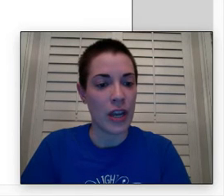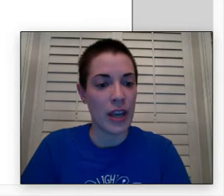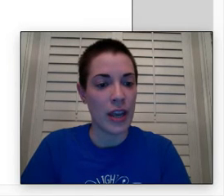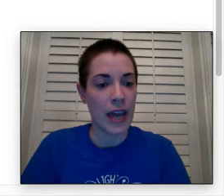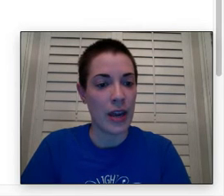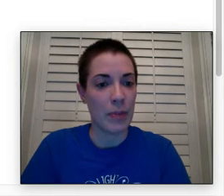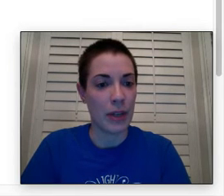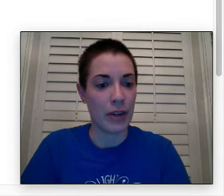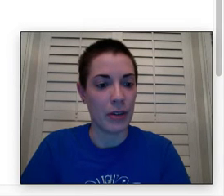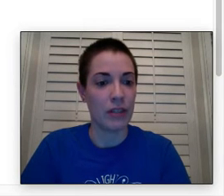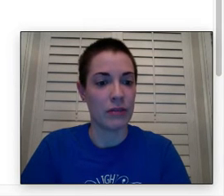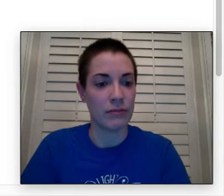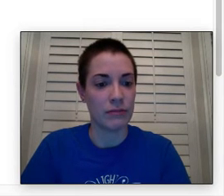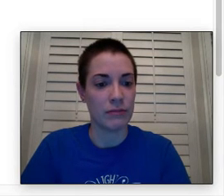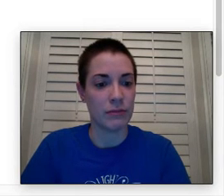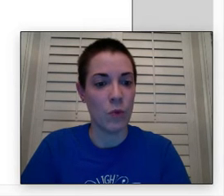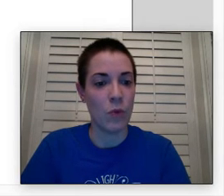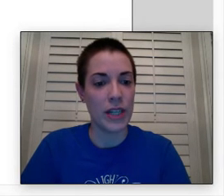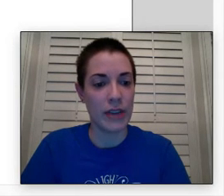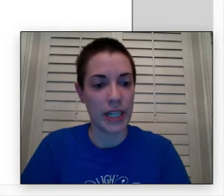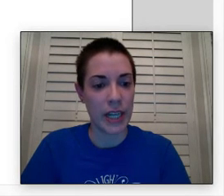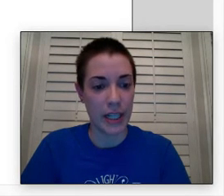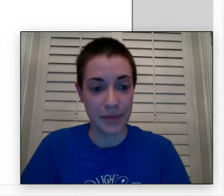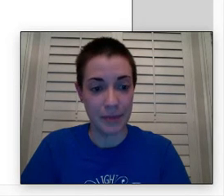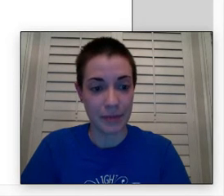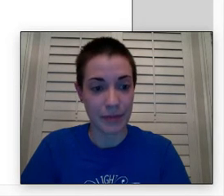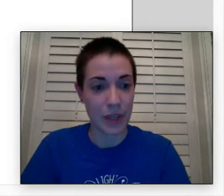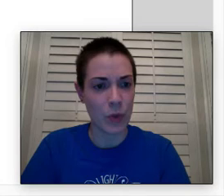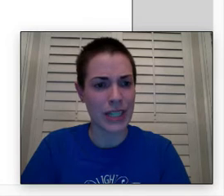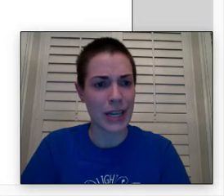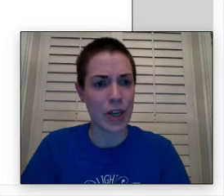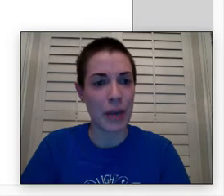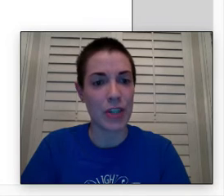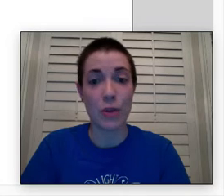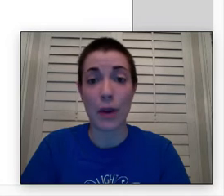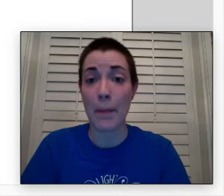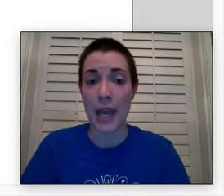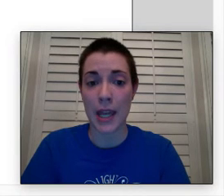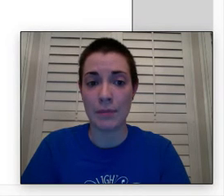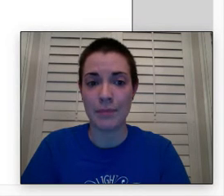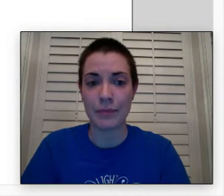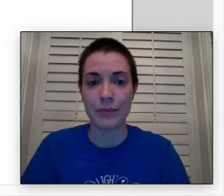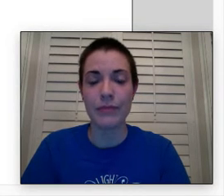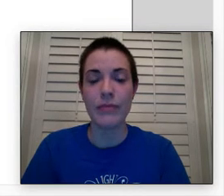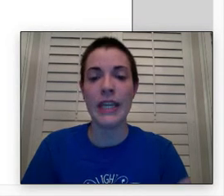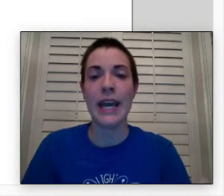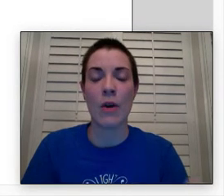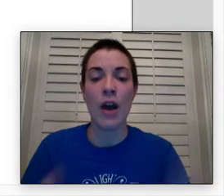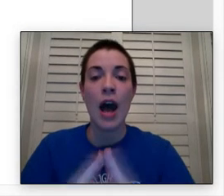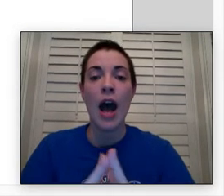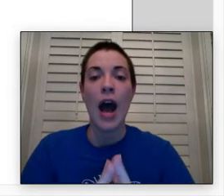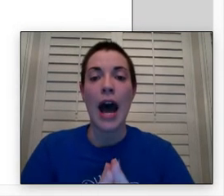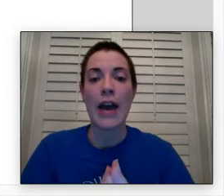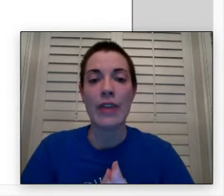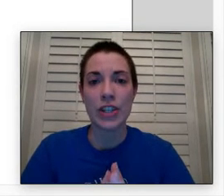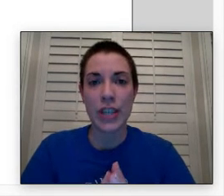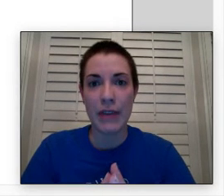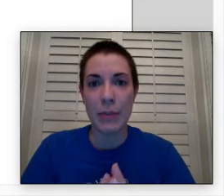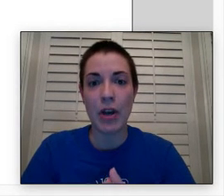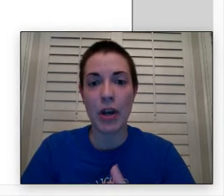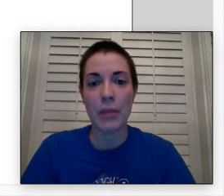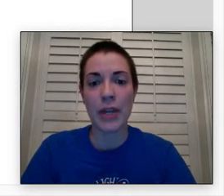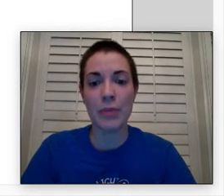Hungry Caterpillar. Uh-oh, what have I done? We're going to say goodbye to our pen. Now, I don't actually